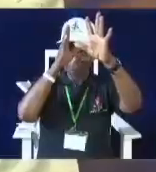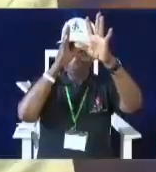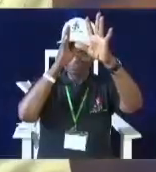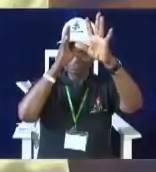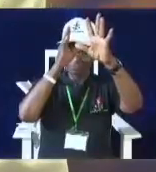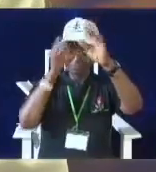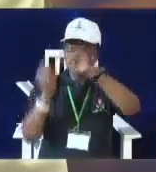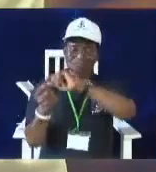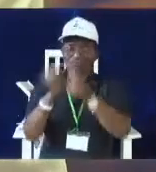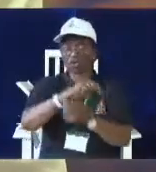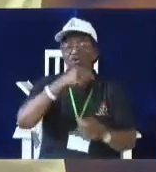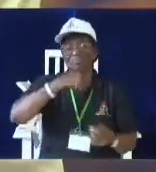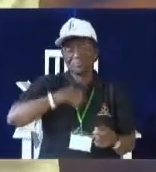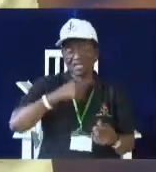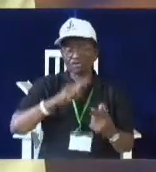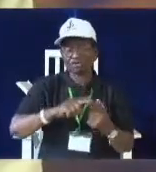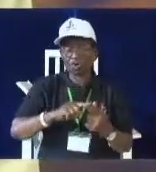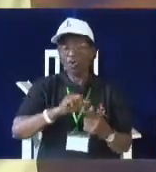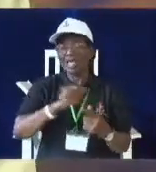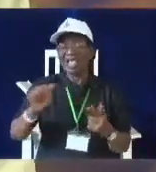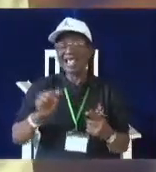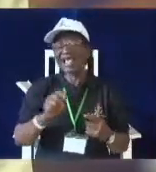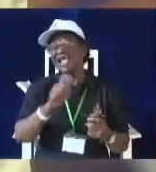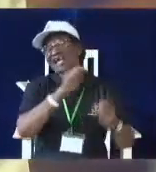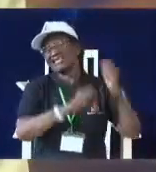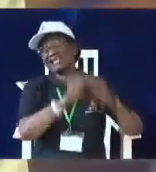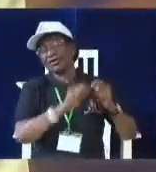turn me to a terror to the devil.